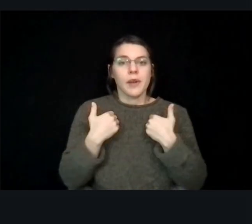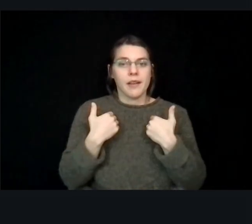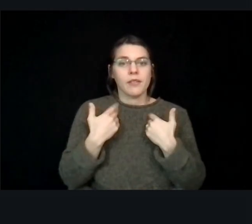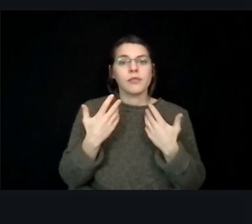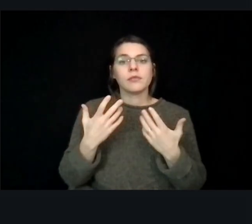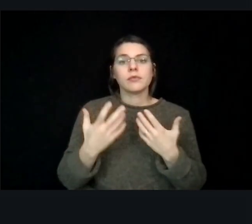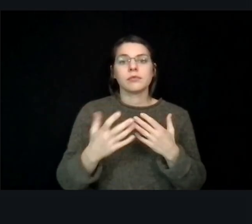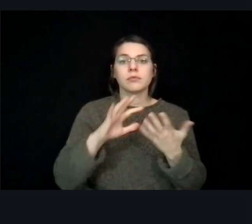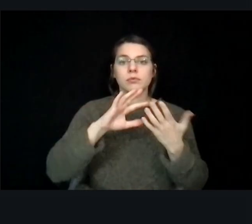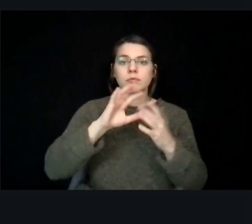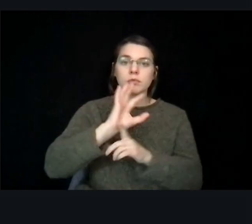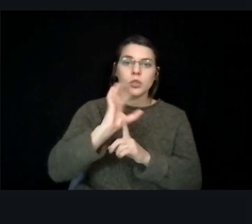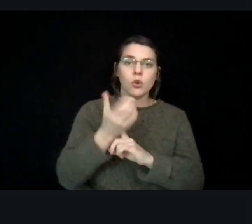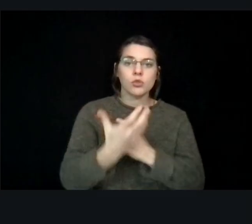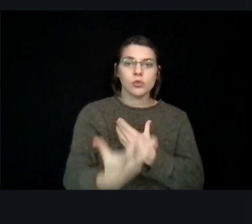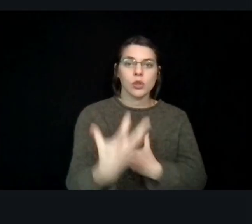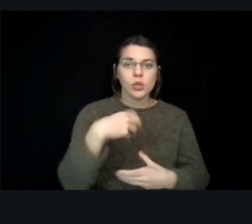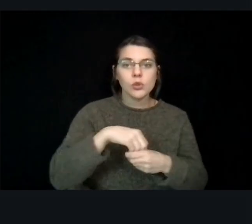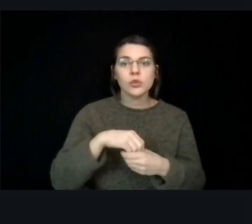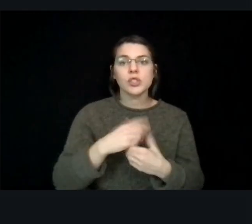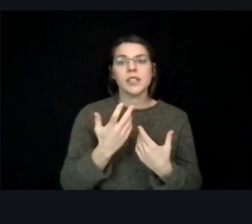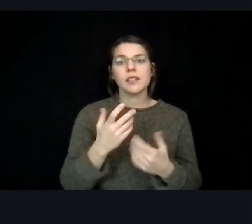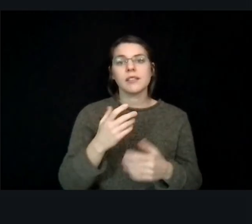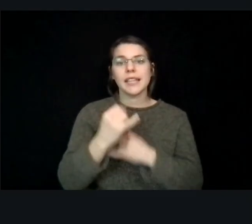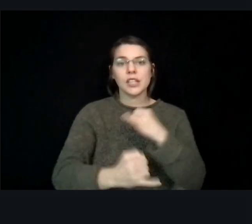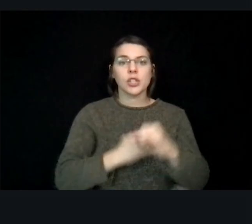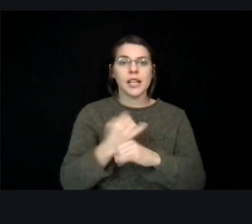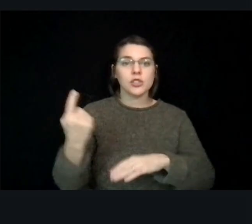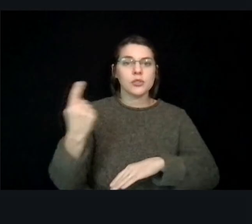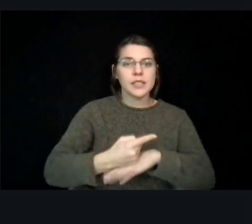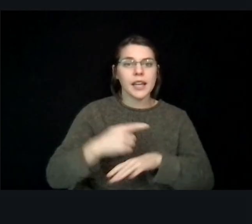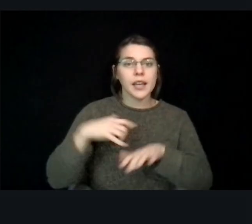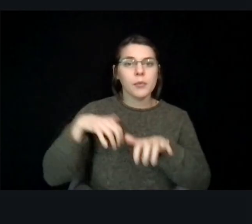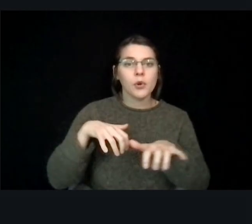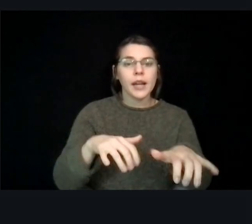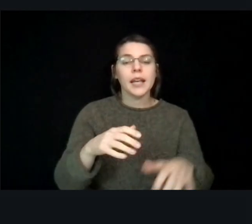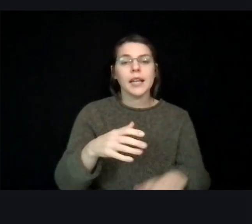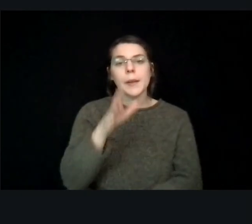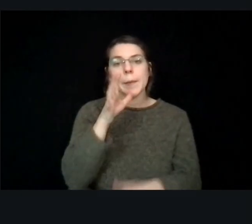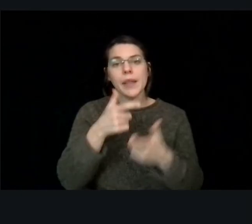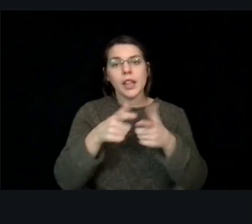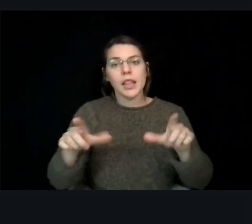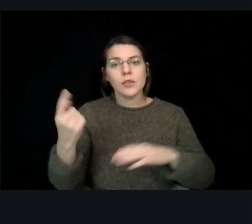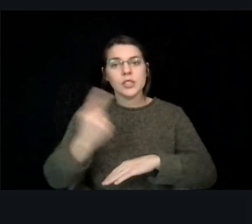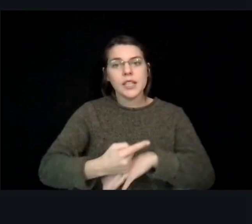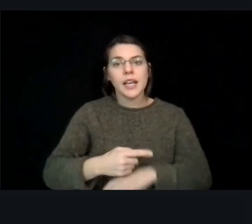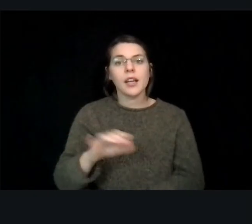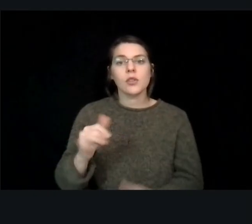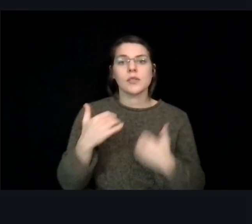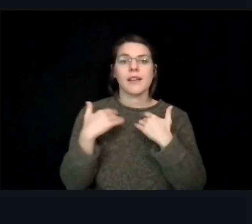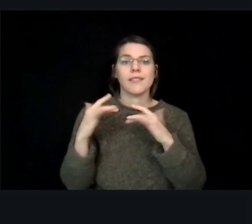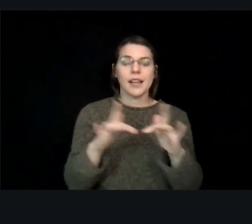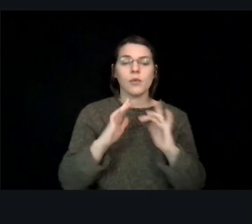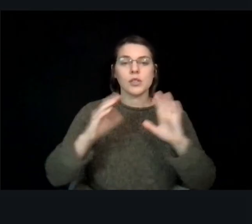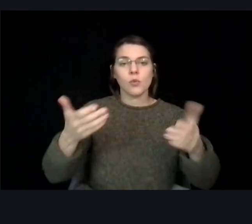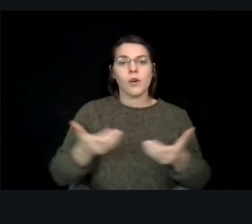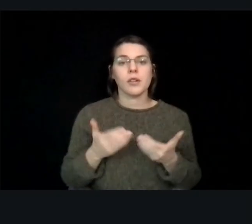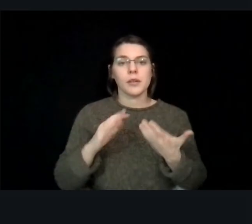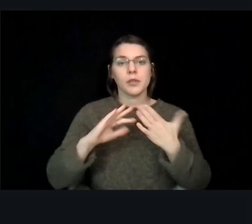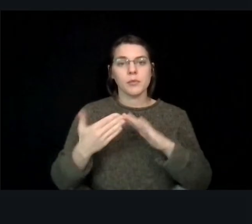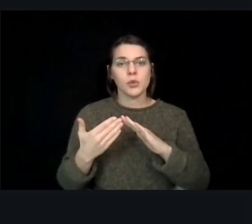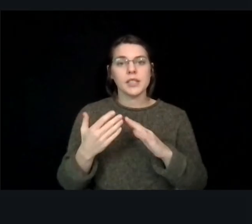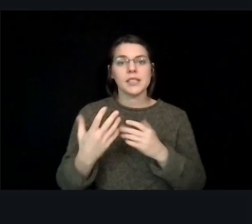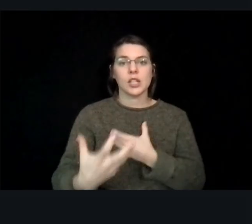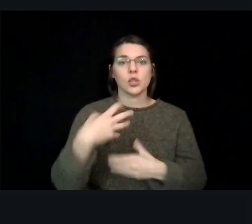Mother Language Day. They have a network of welcoming communities that is inclusive of intergovernmental partners, as well as